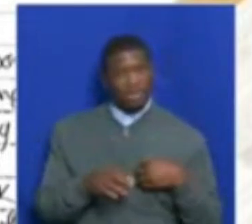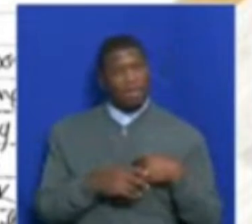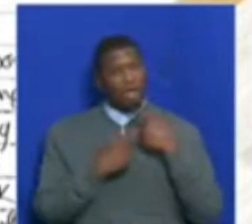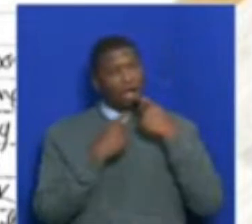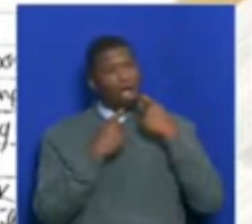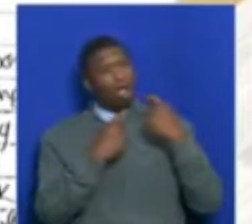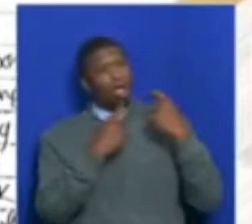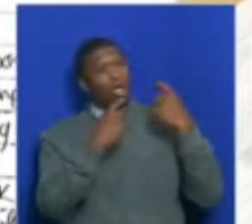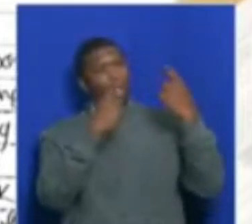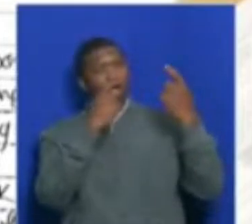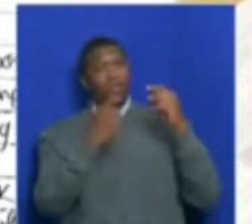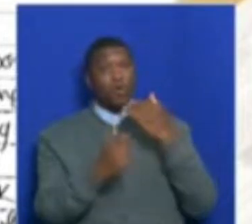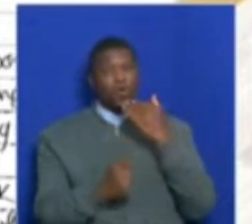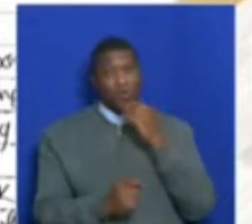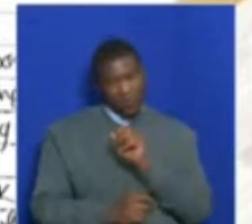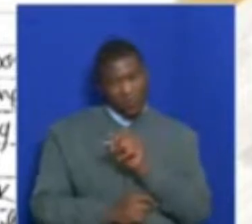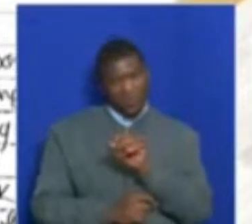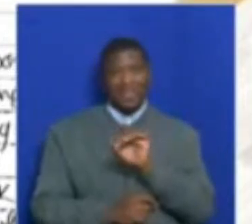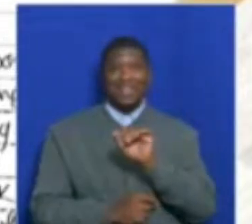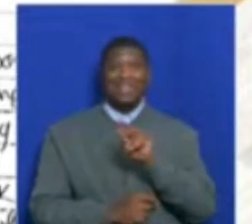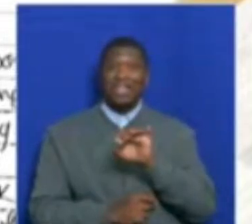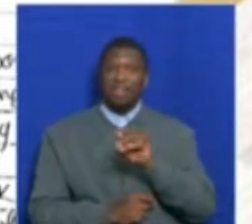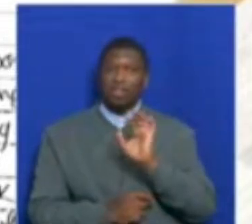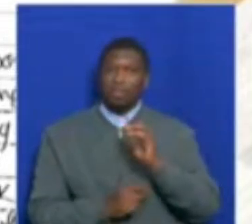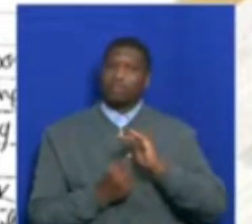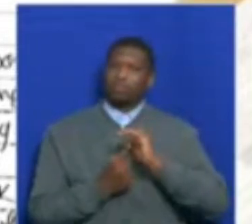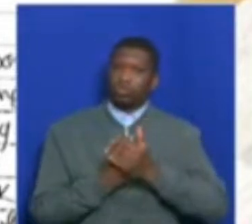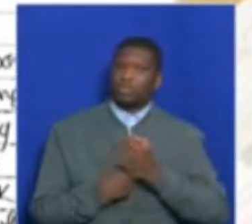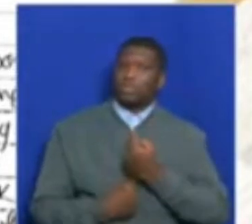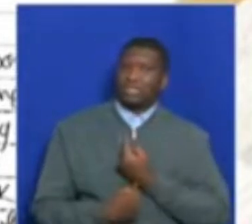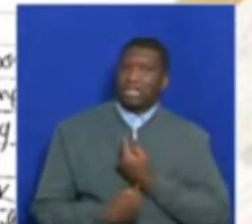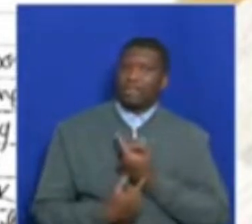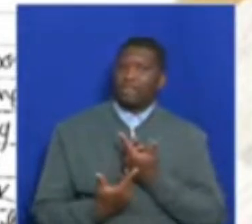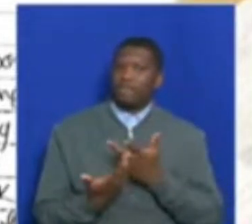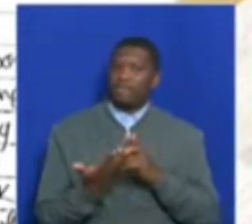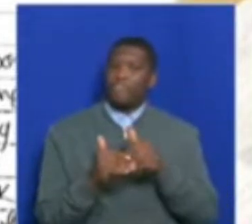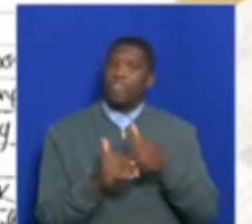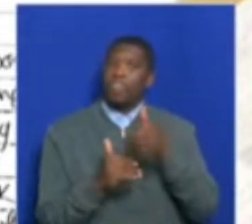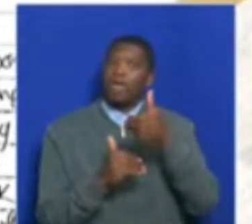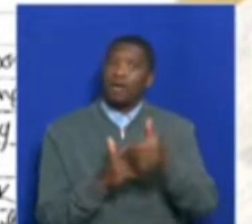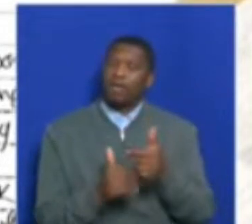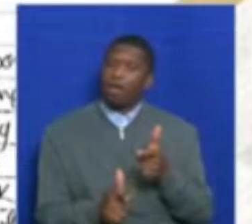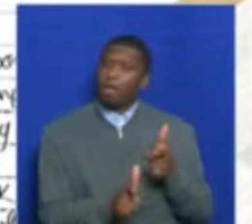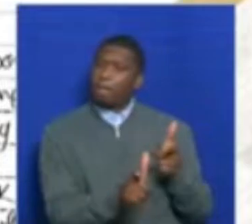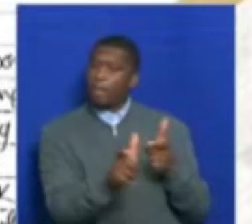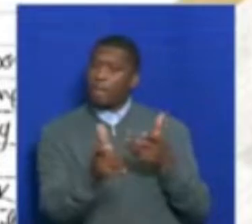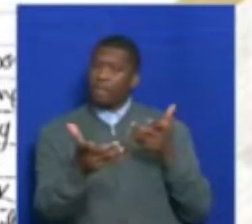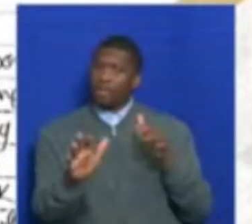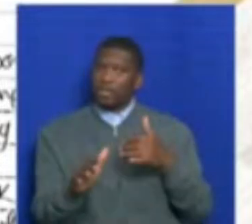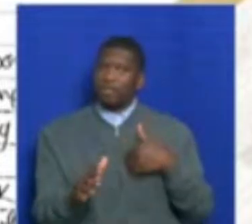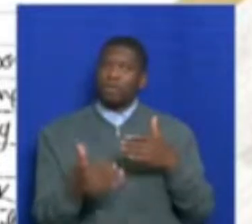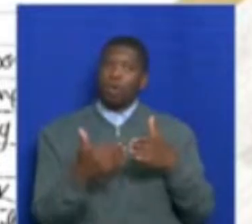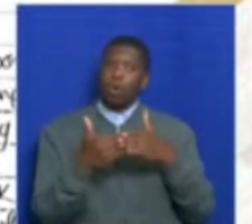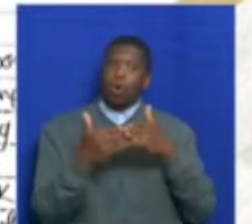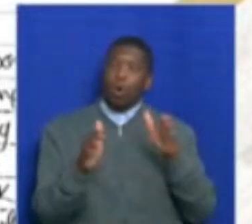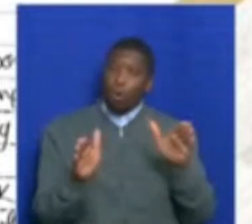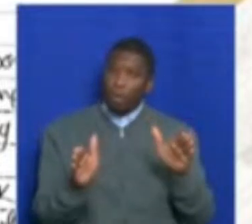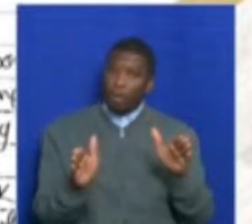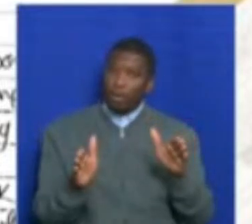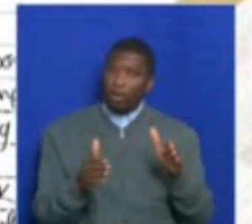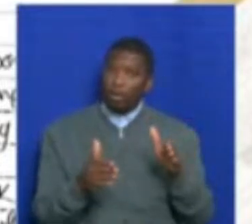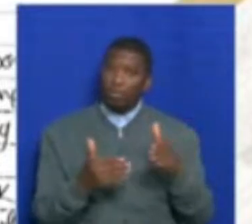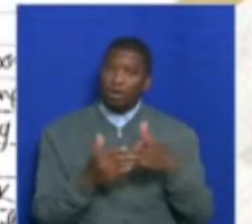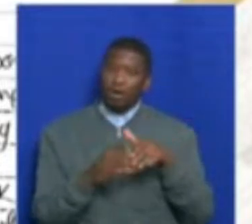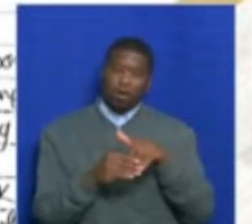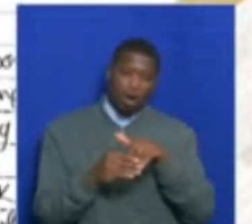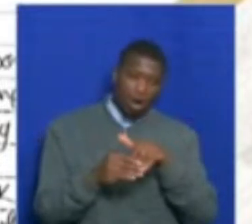to take cover, and as soon as the shooting stopped, I opened the passenger door and ran out as I was fearing